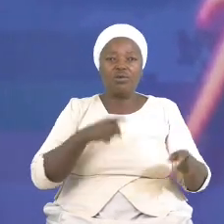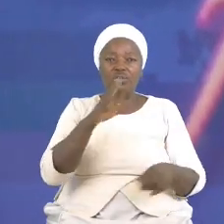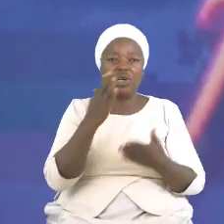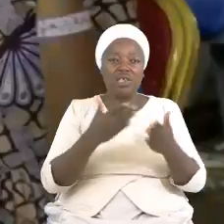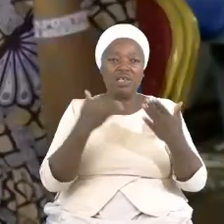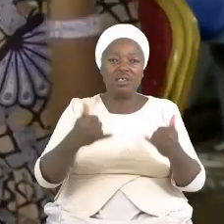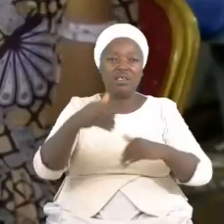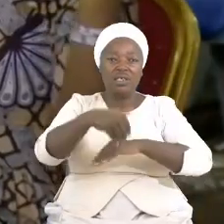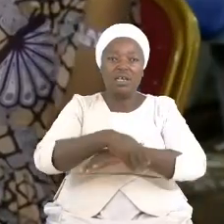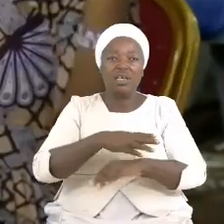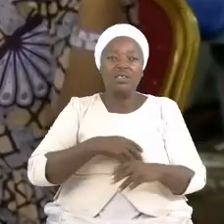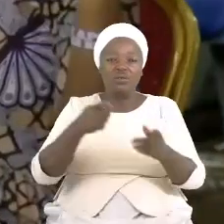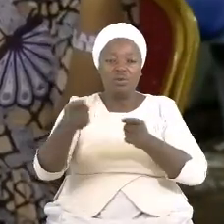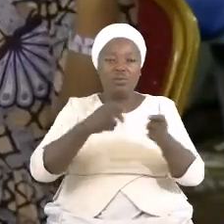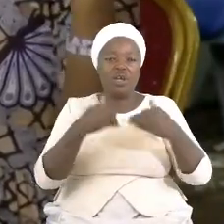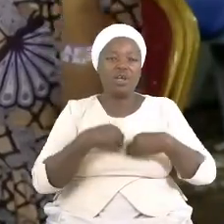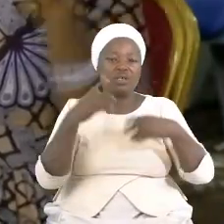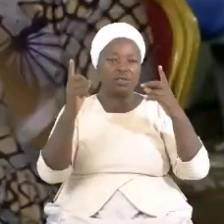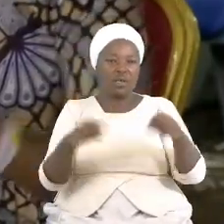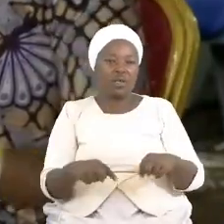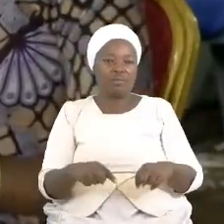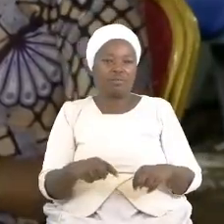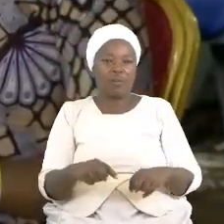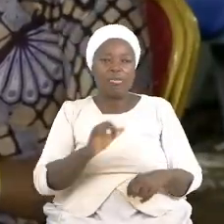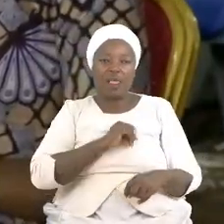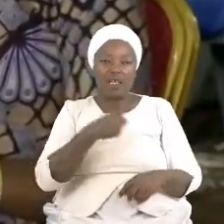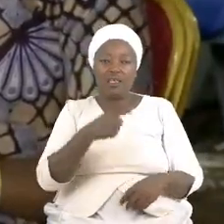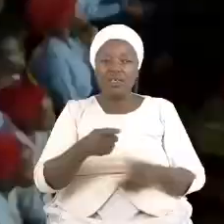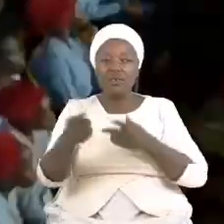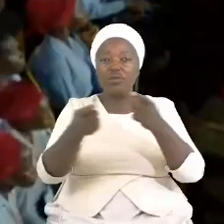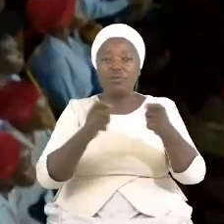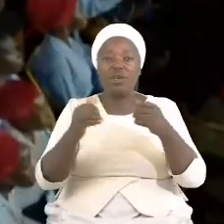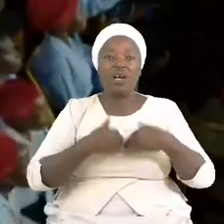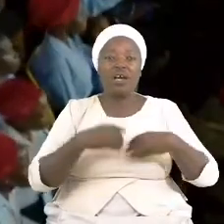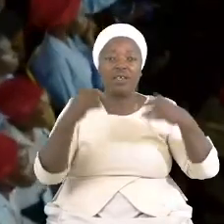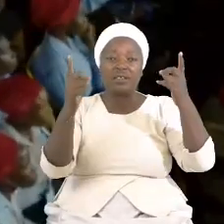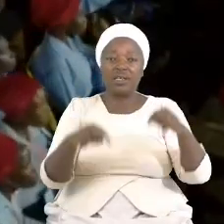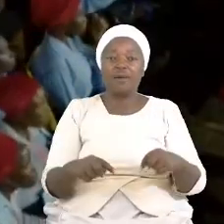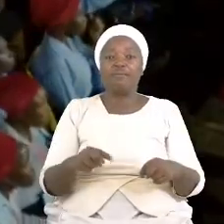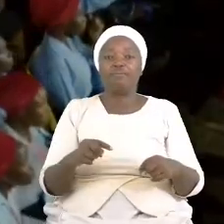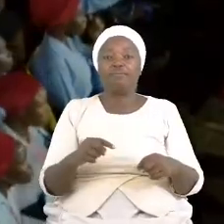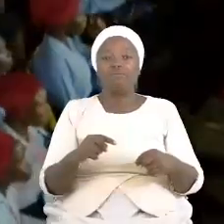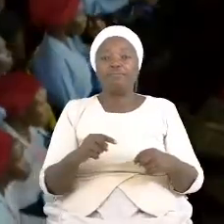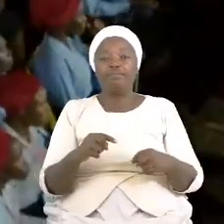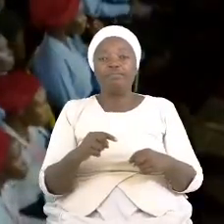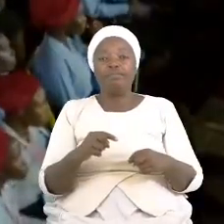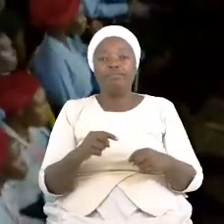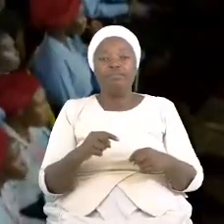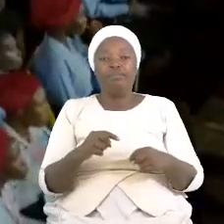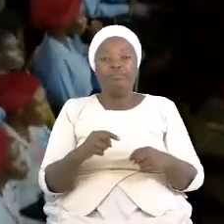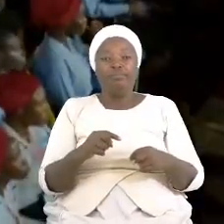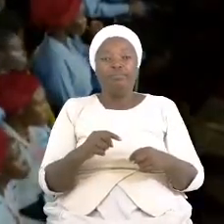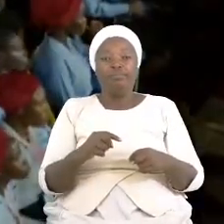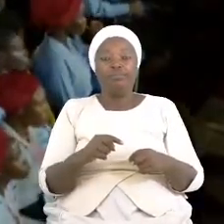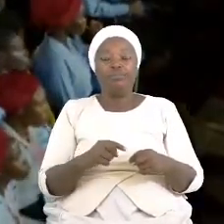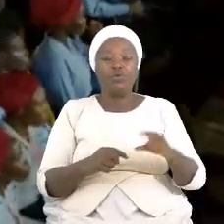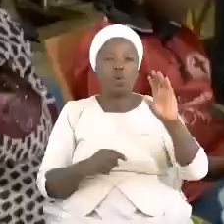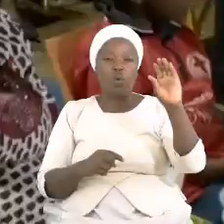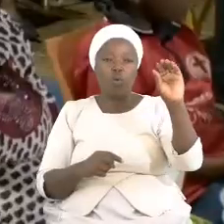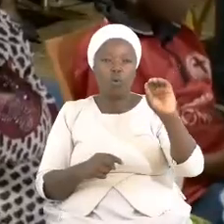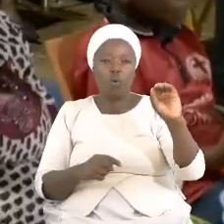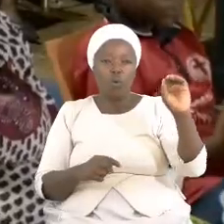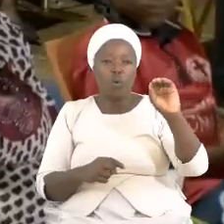has come. Yeah. I said dominion has come. Oh,